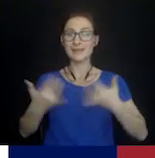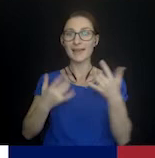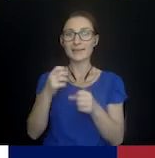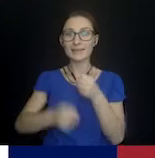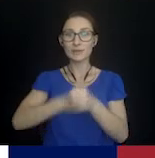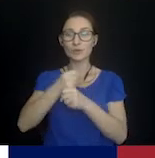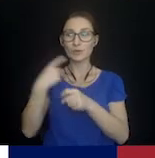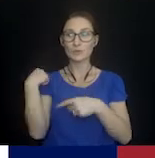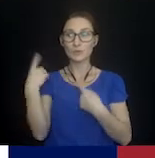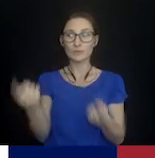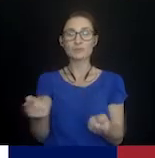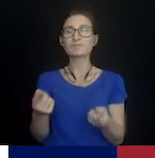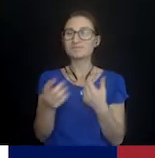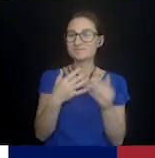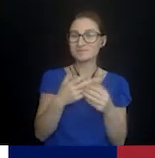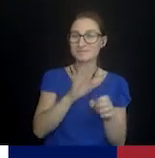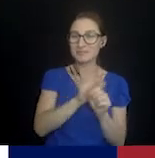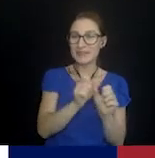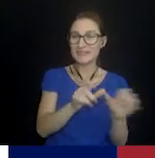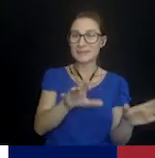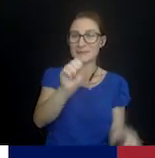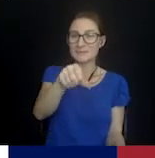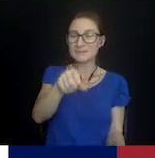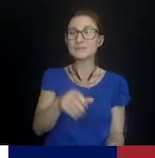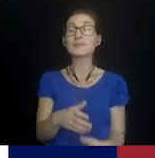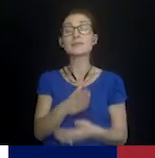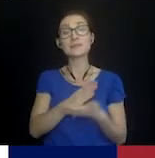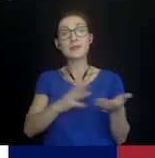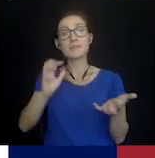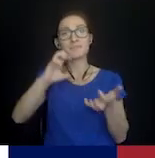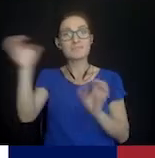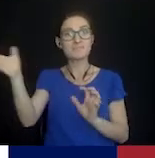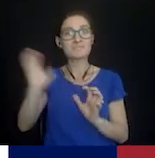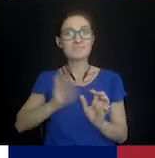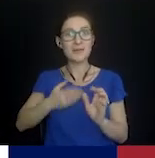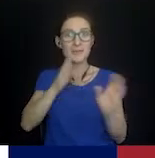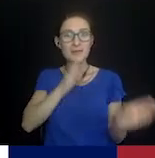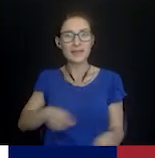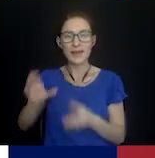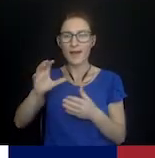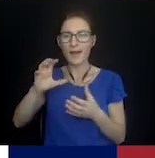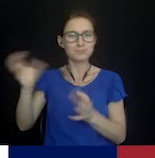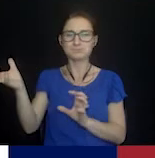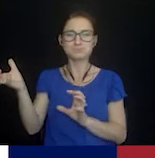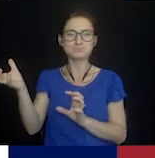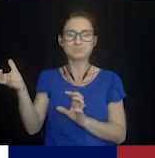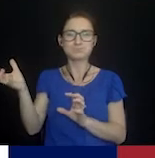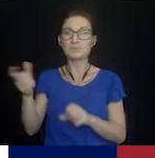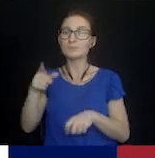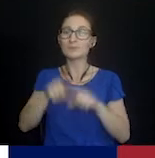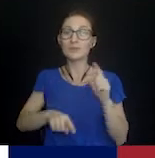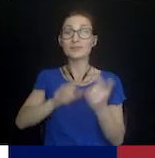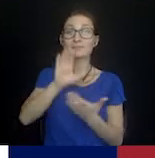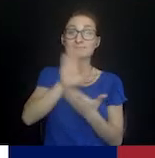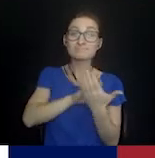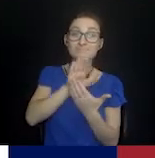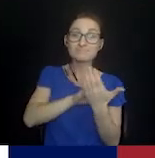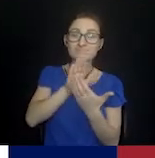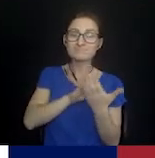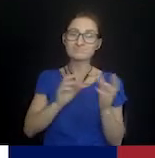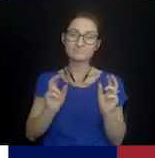Vote Florida, even with the pandemic. It's definitely thrown some wrenches into our plans. We weren't able to do in-person